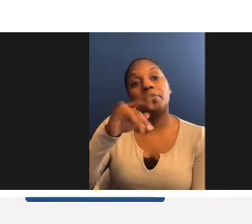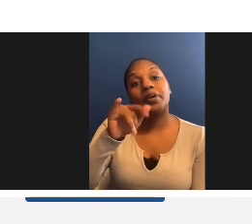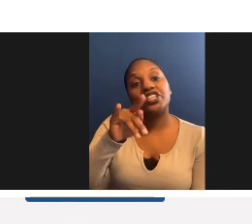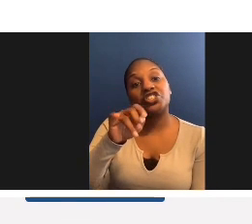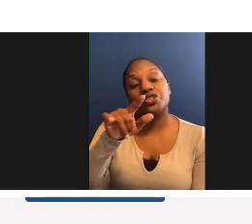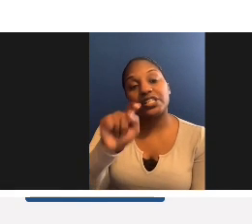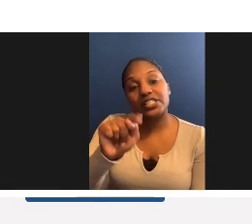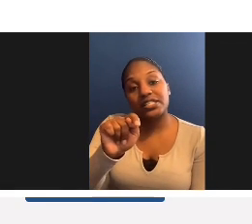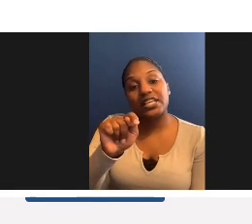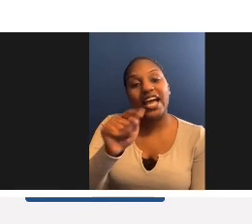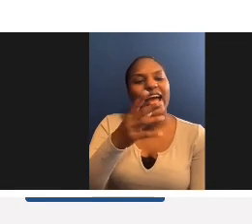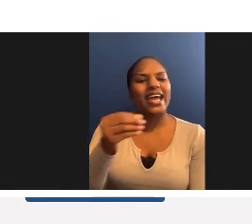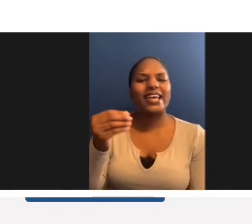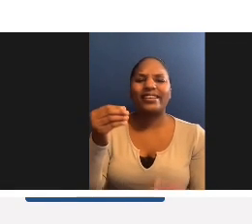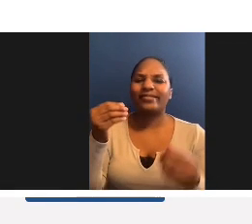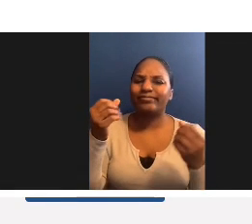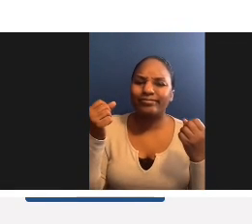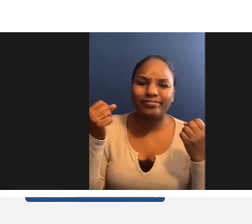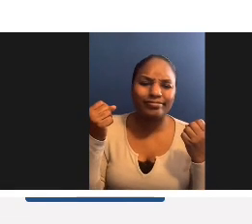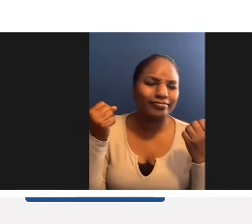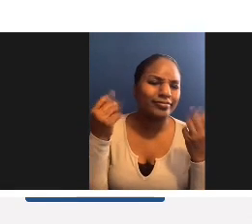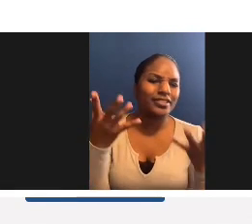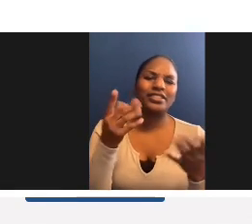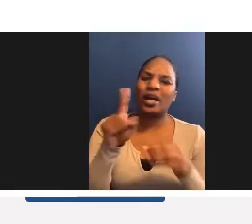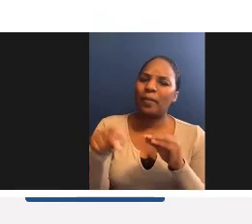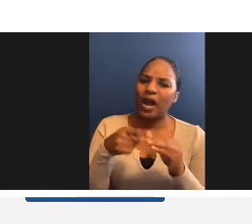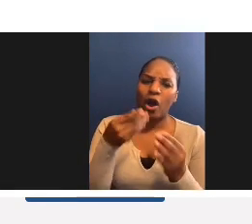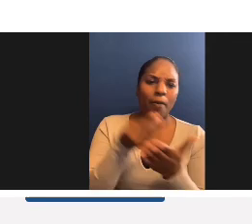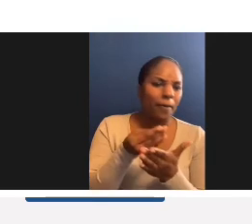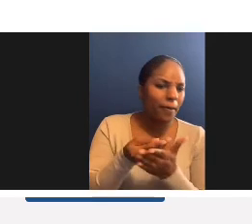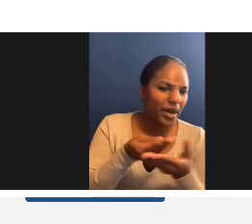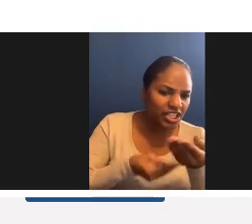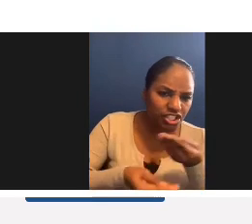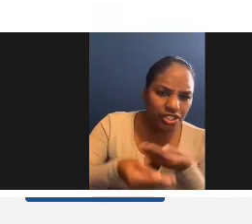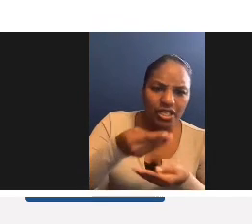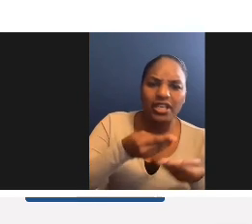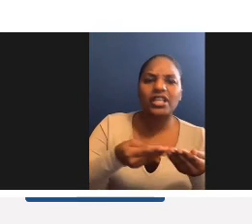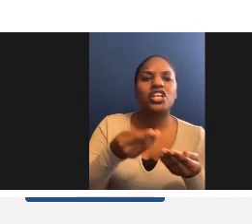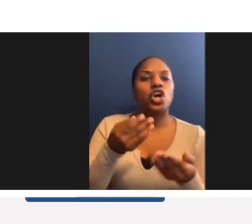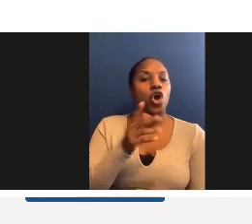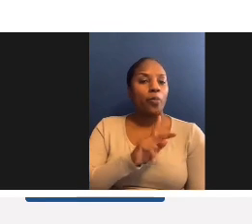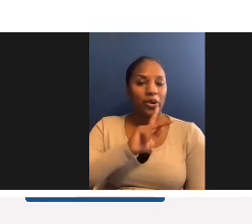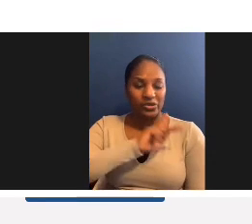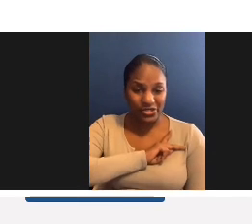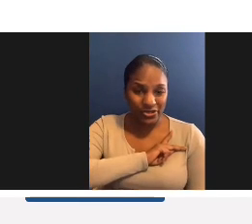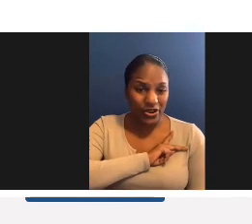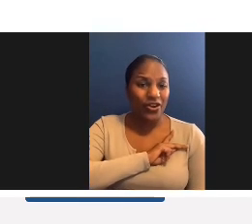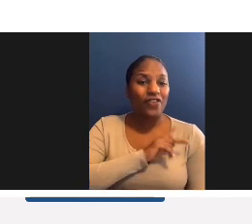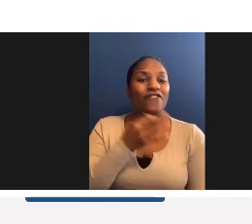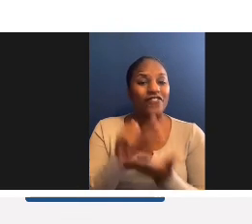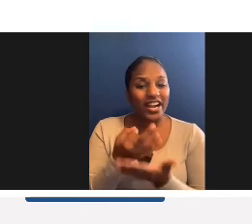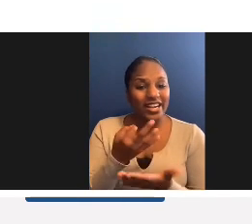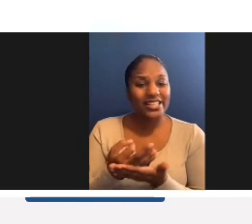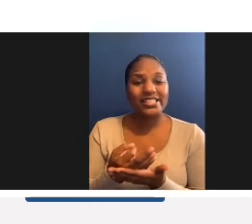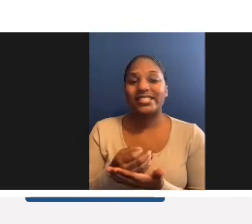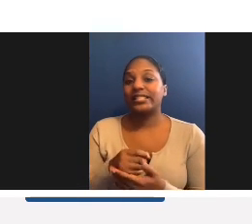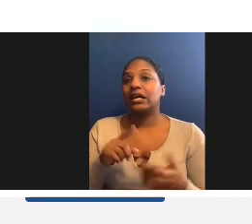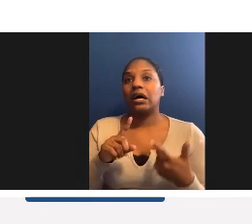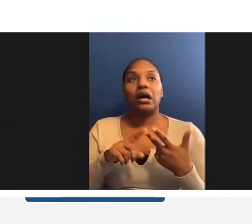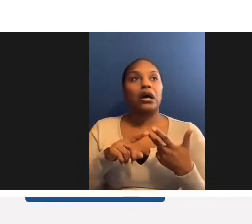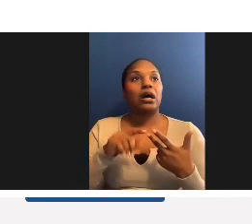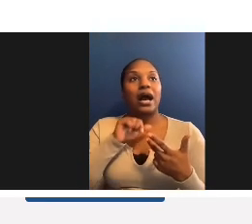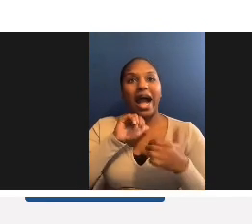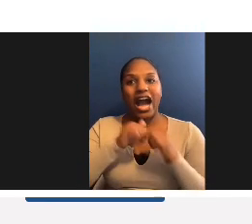are tons about budgeting, personal finances, don't get in trouble with the credit